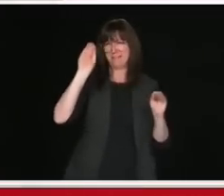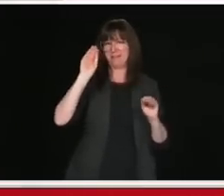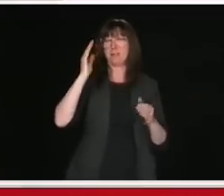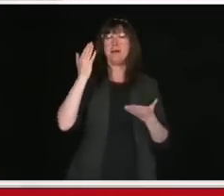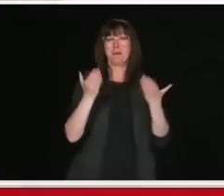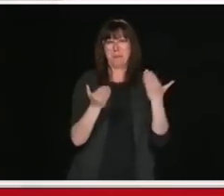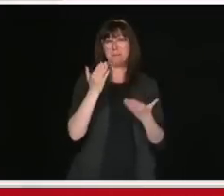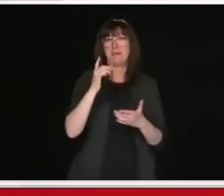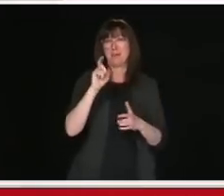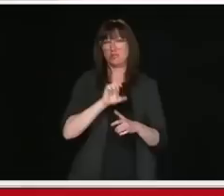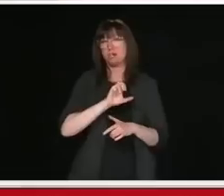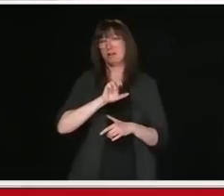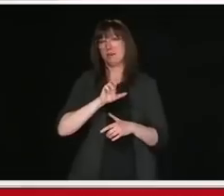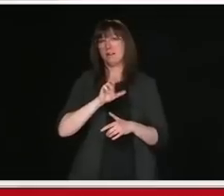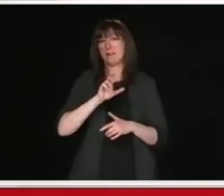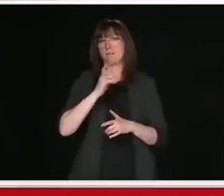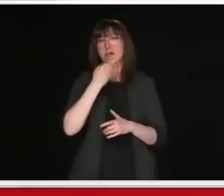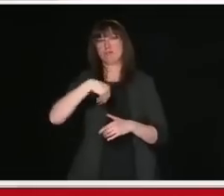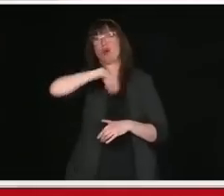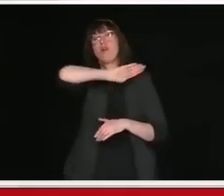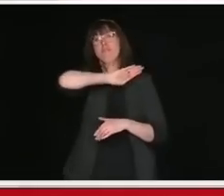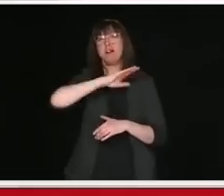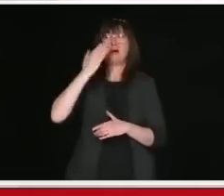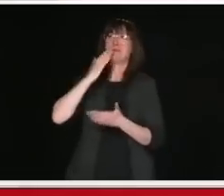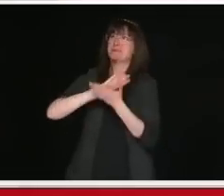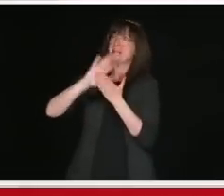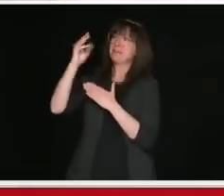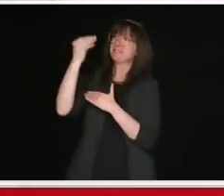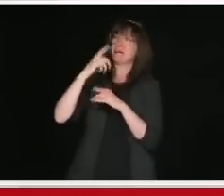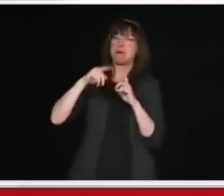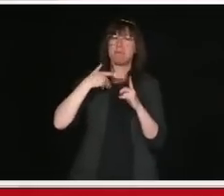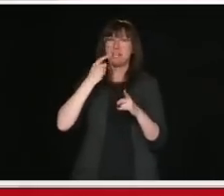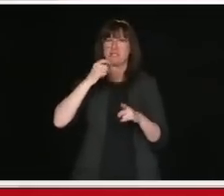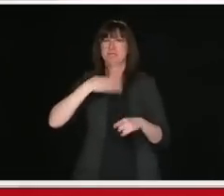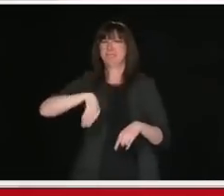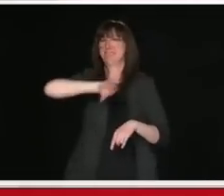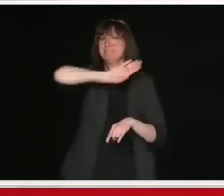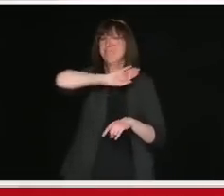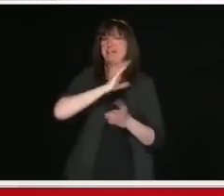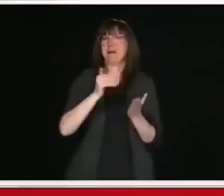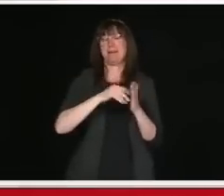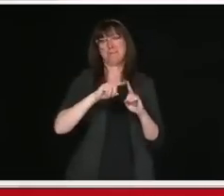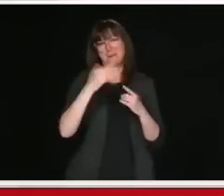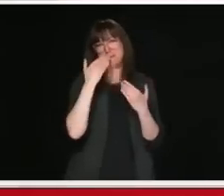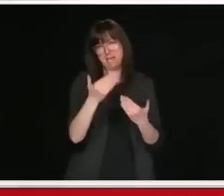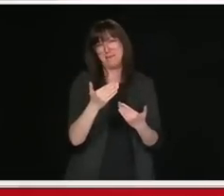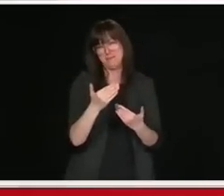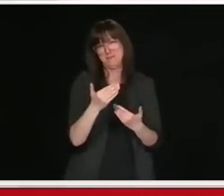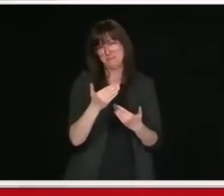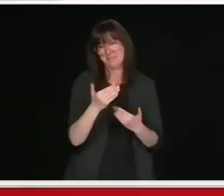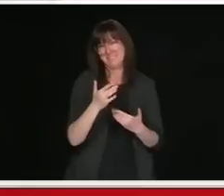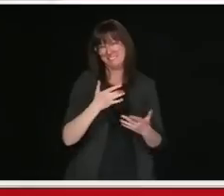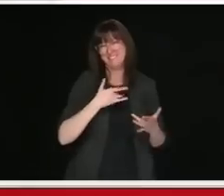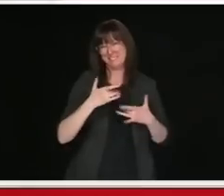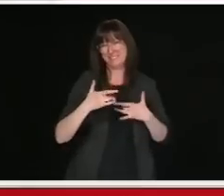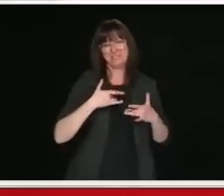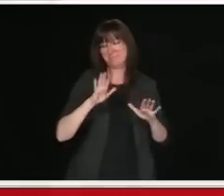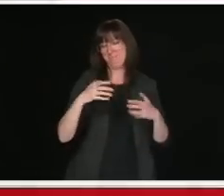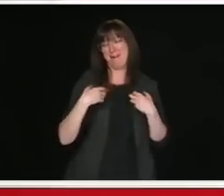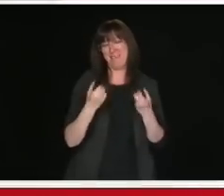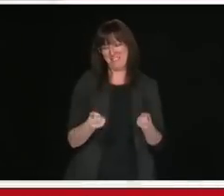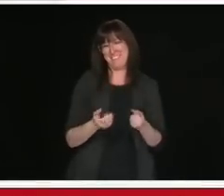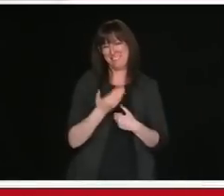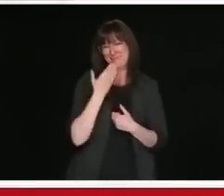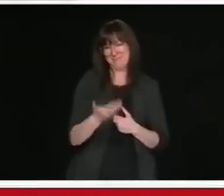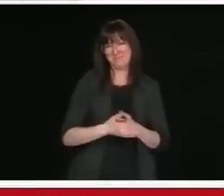even though it's nice and sunny out this morning. But thank you all for your concern. I'm doing just fine. Merci, c'est ce qui est mieux fait à la conférence de